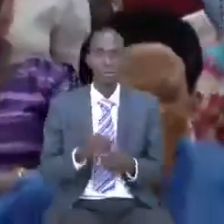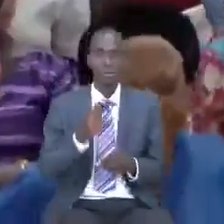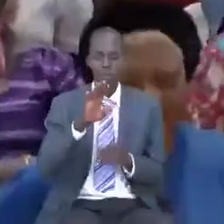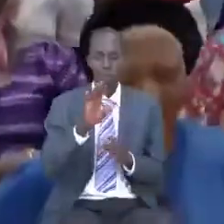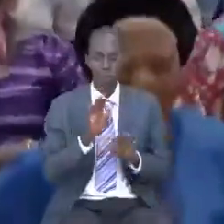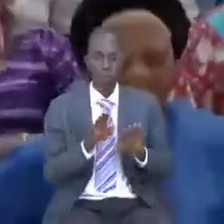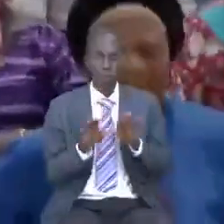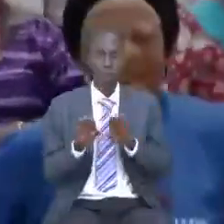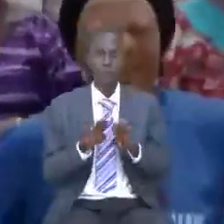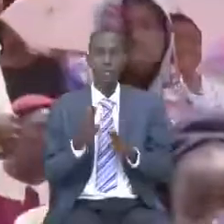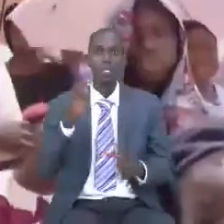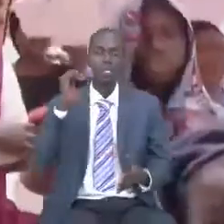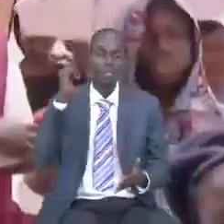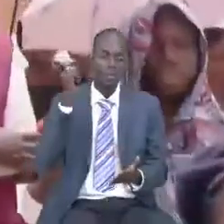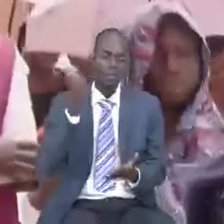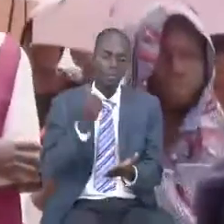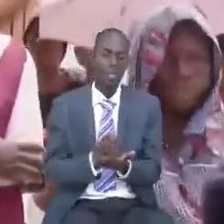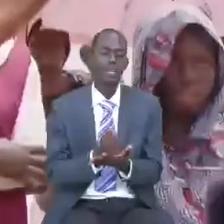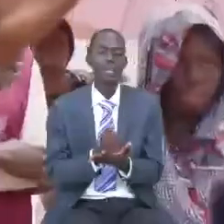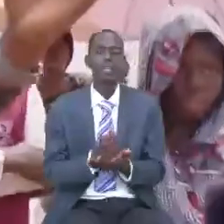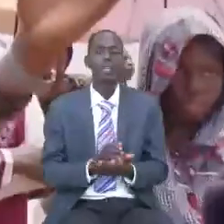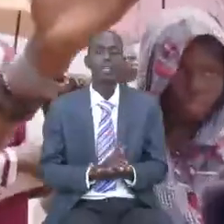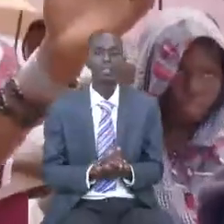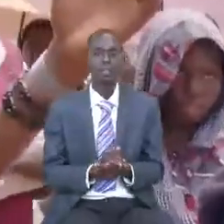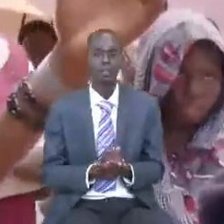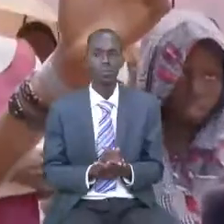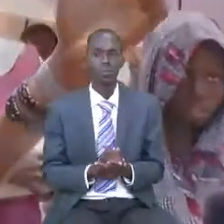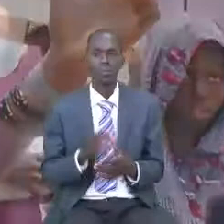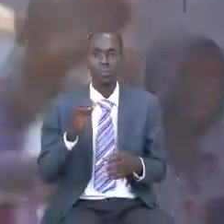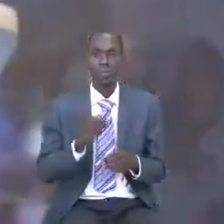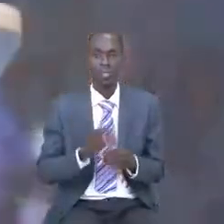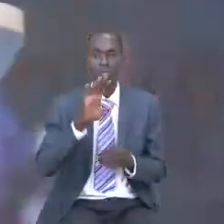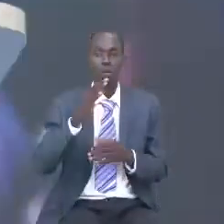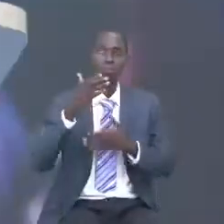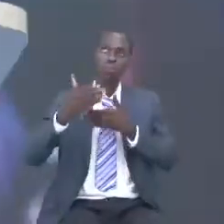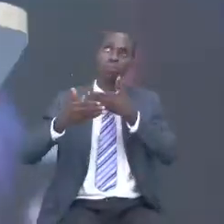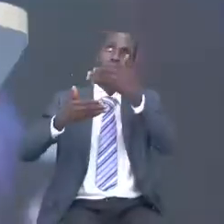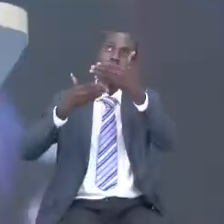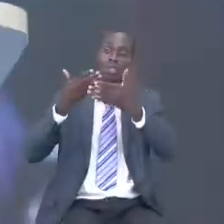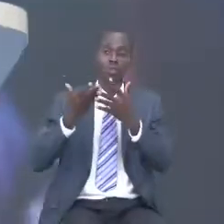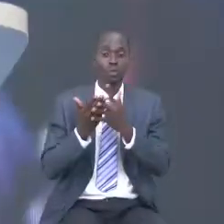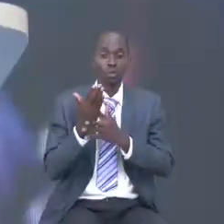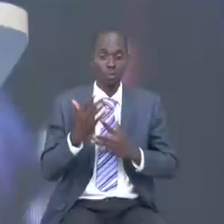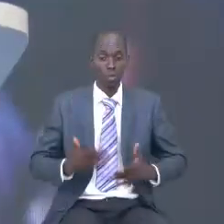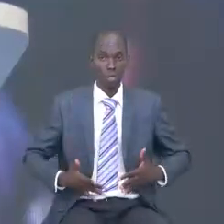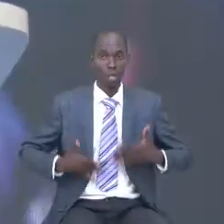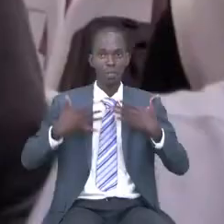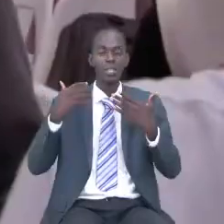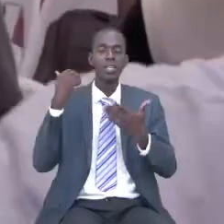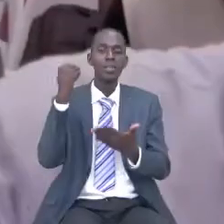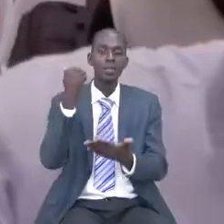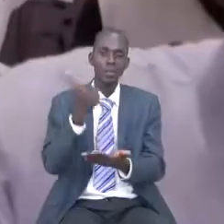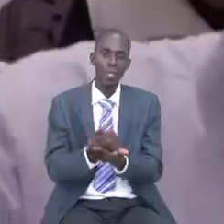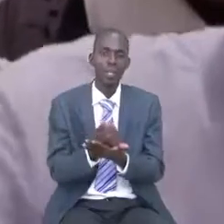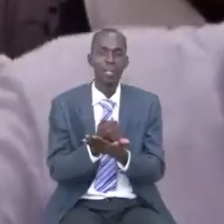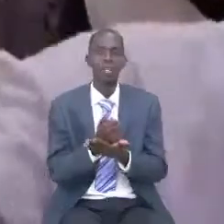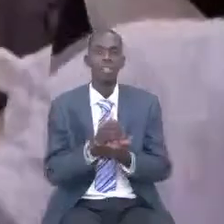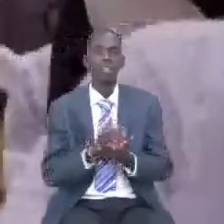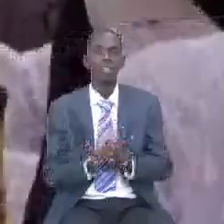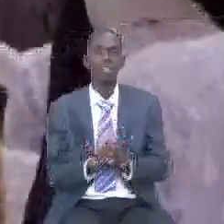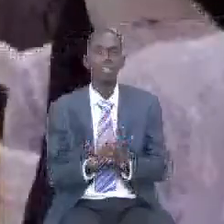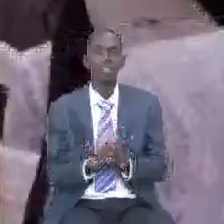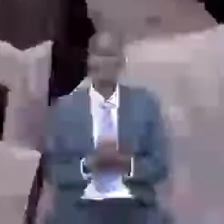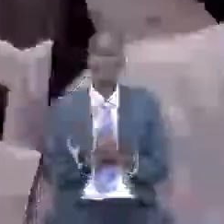behavior, amen. In your progress through life, amen. In